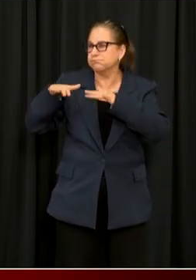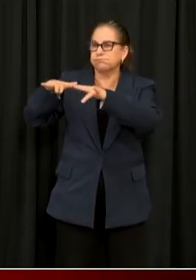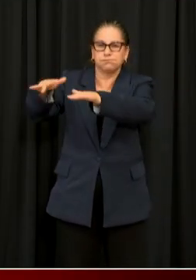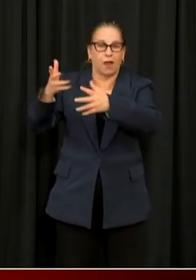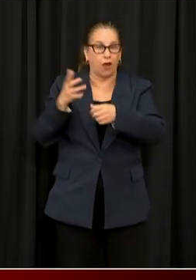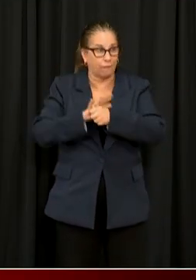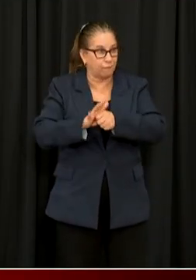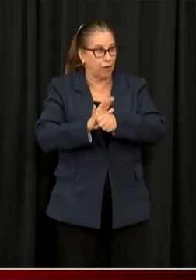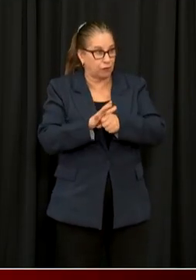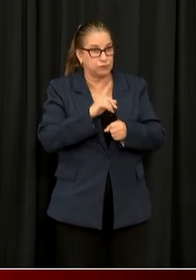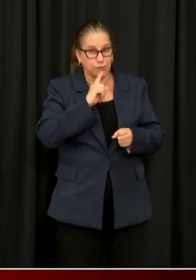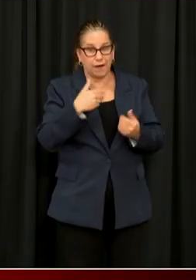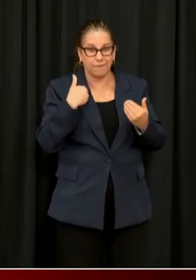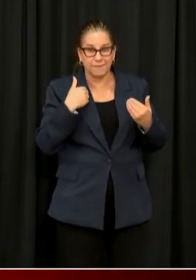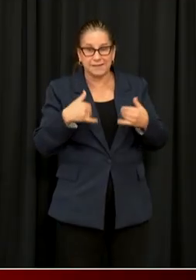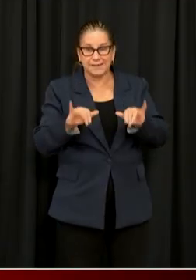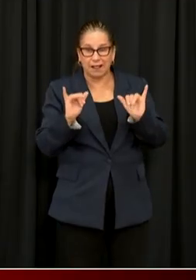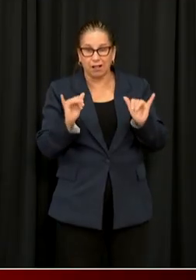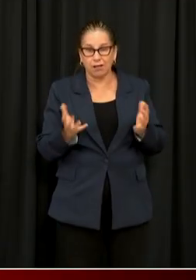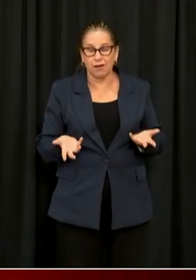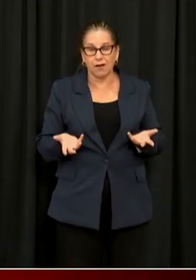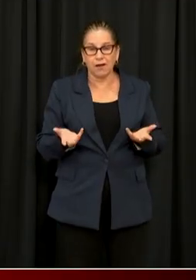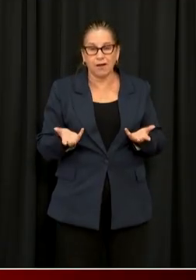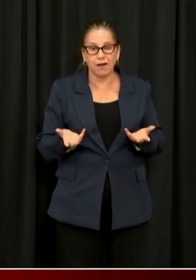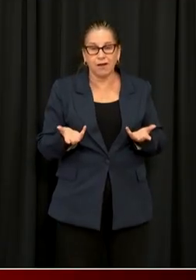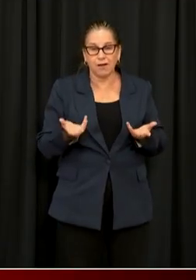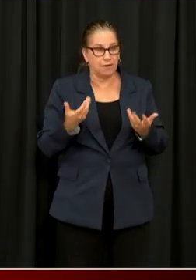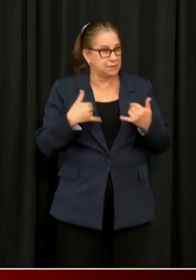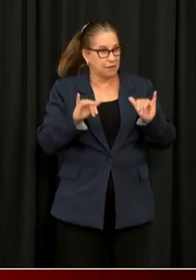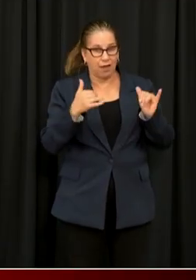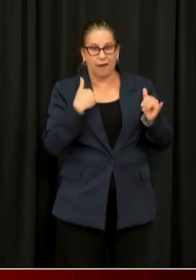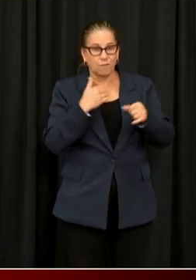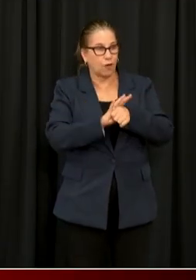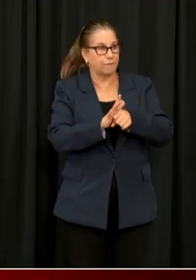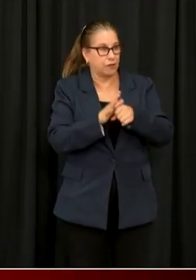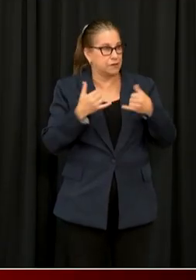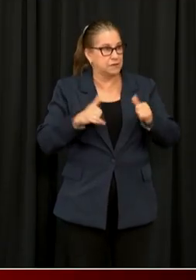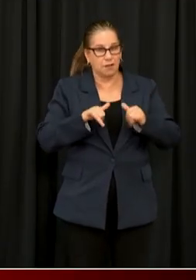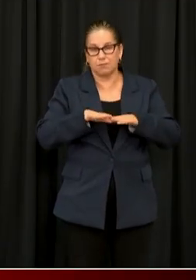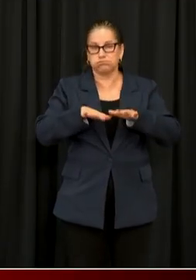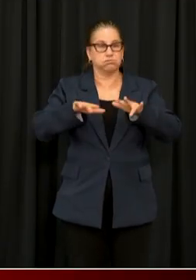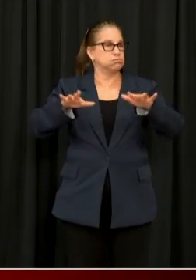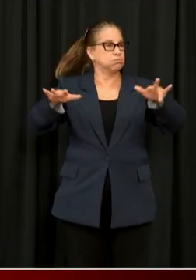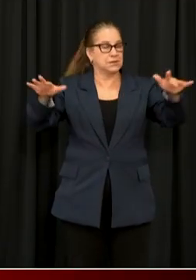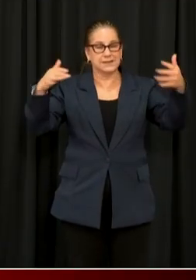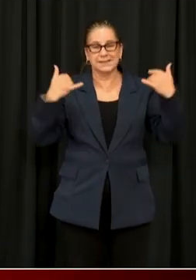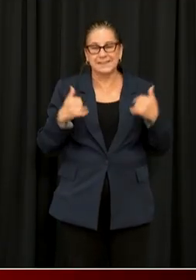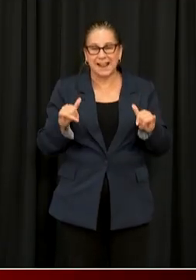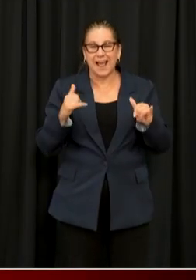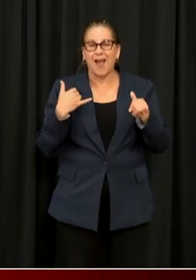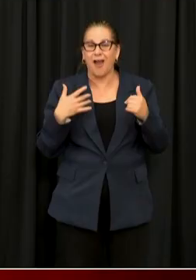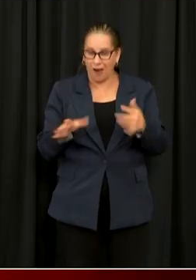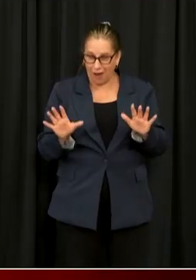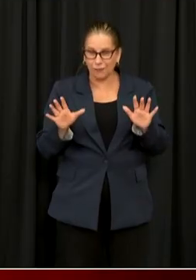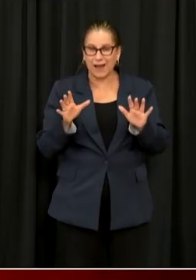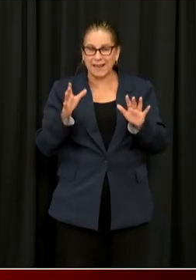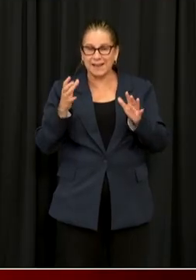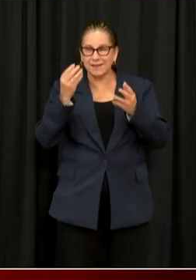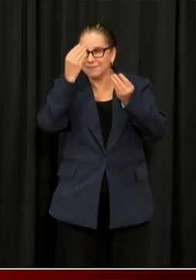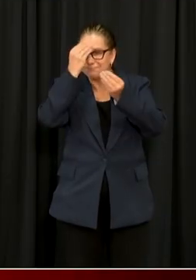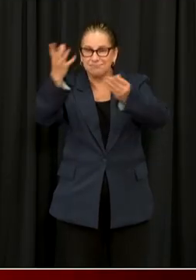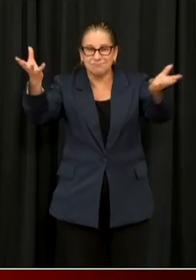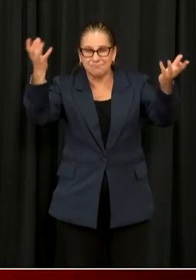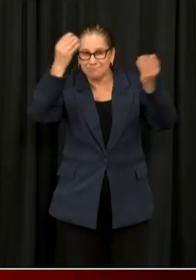a community spread perspective. As we have discussed these issues from a public health perspective, it